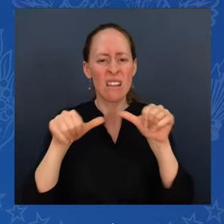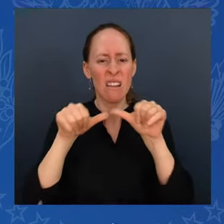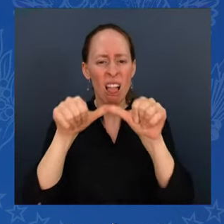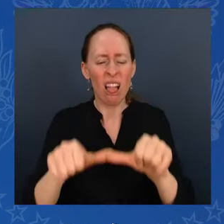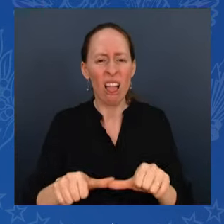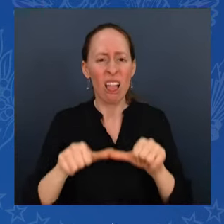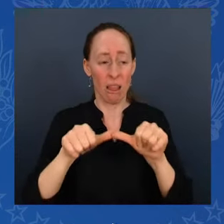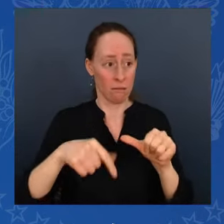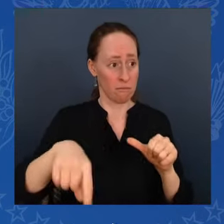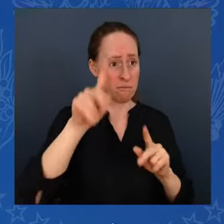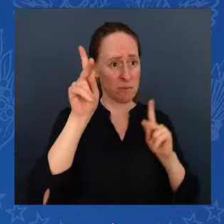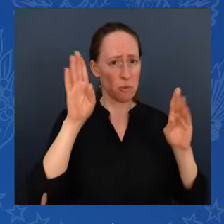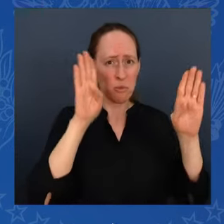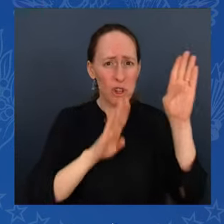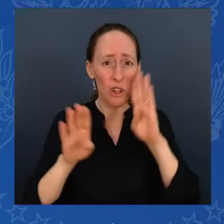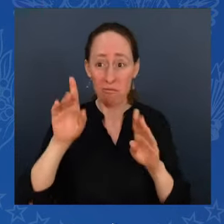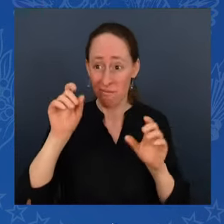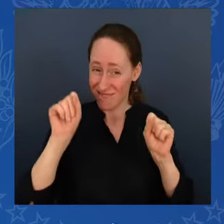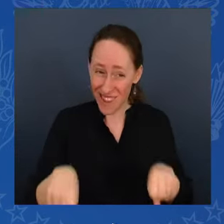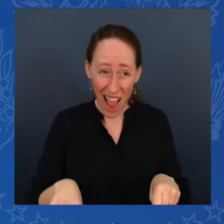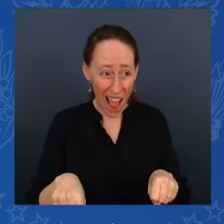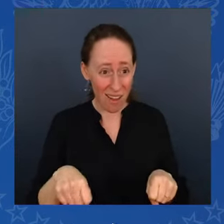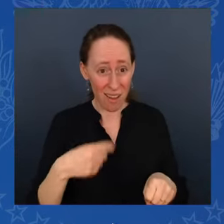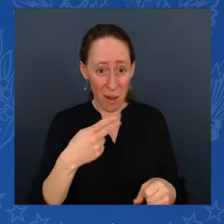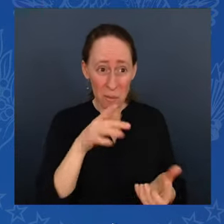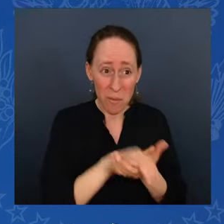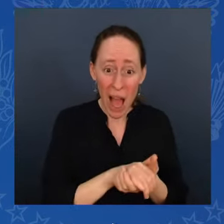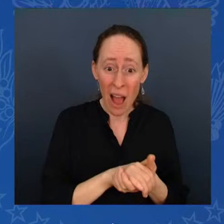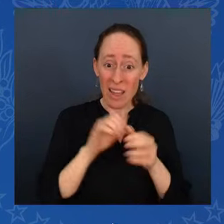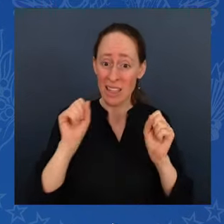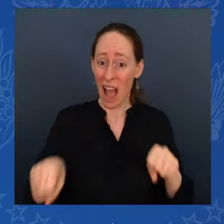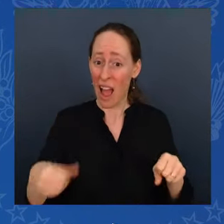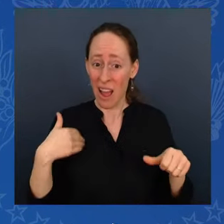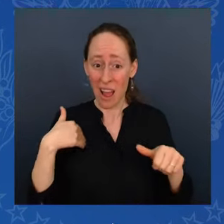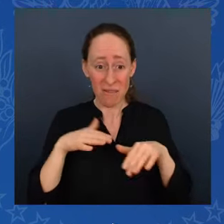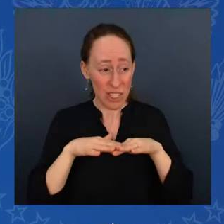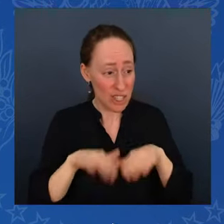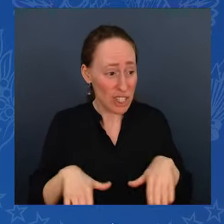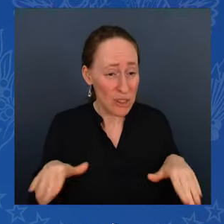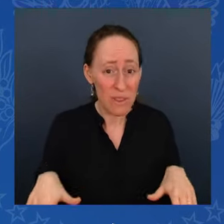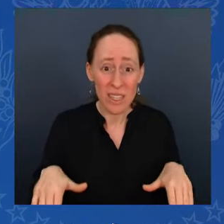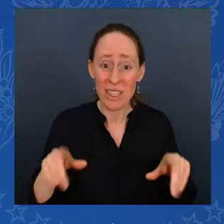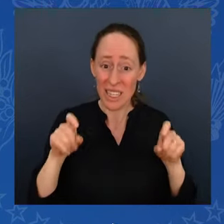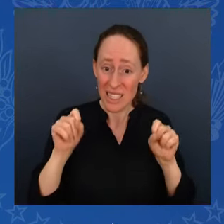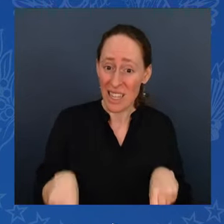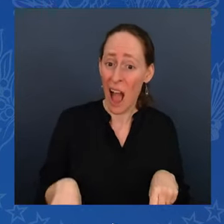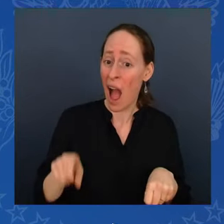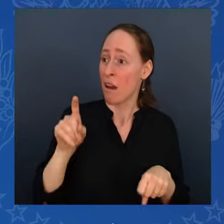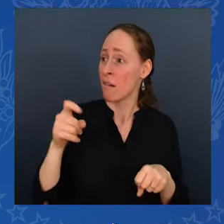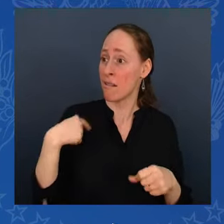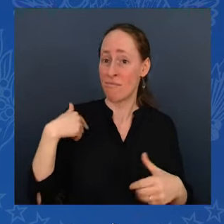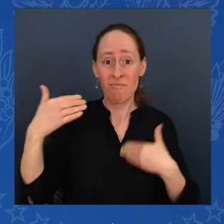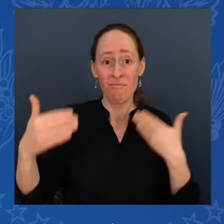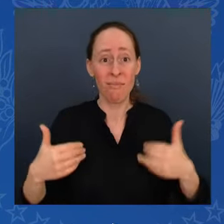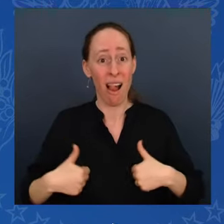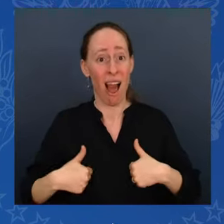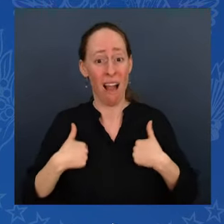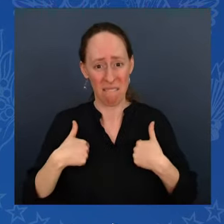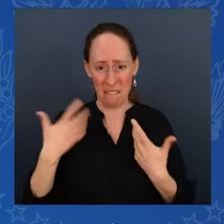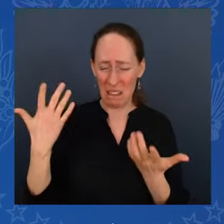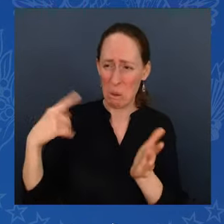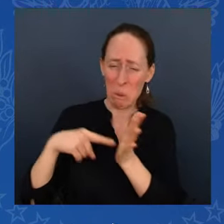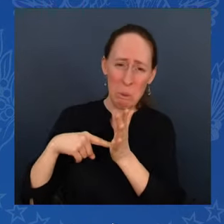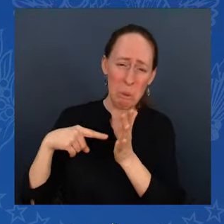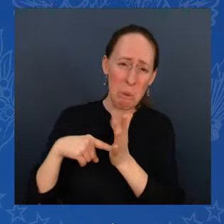family, because even if they get by, they still have this crushing, crushing debt. That's not the, you know, it's not just a drag on